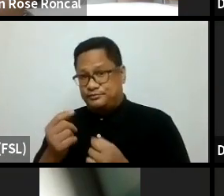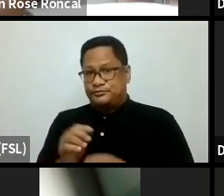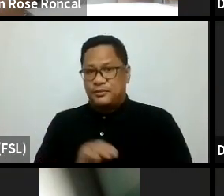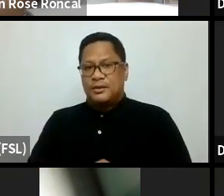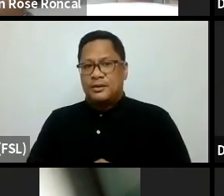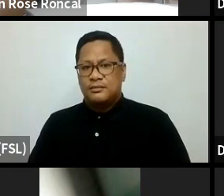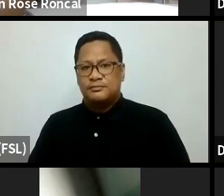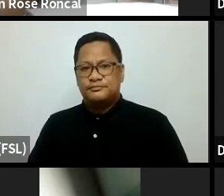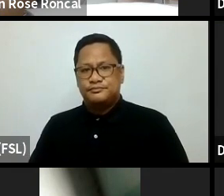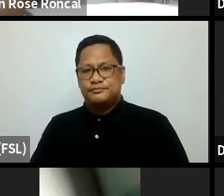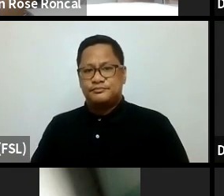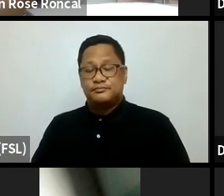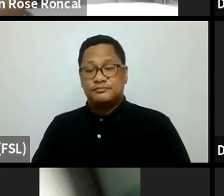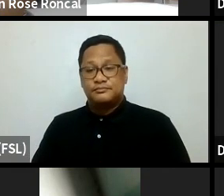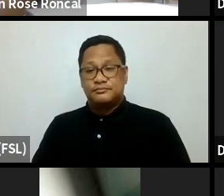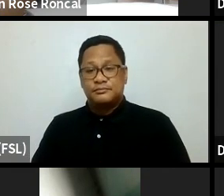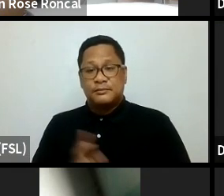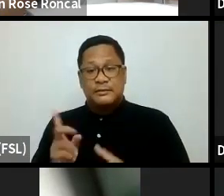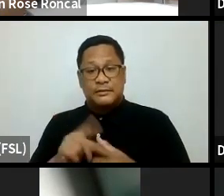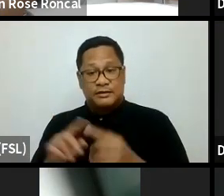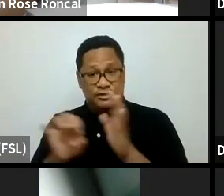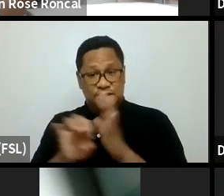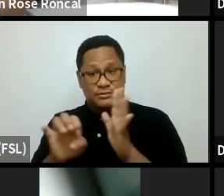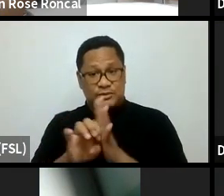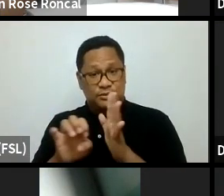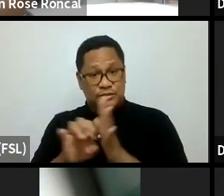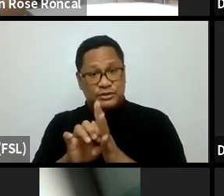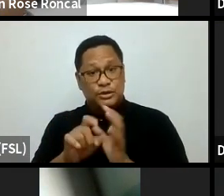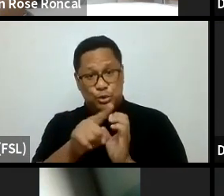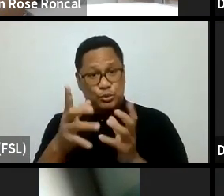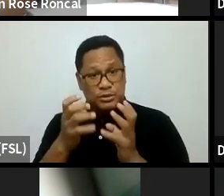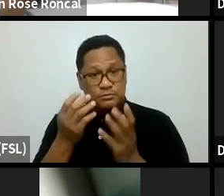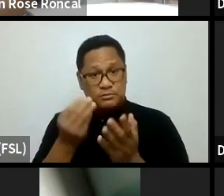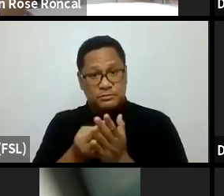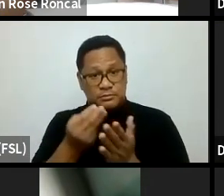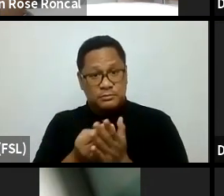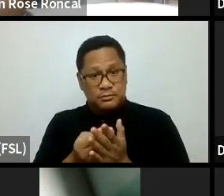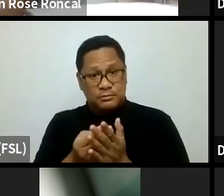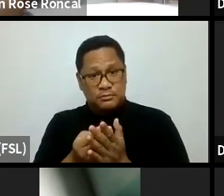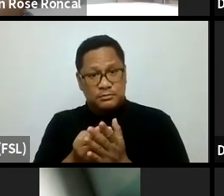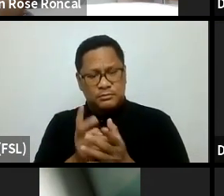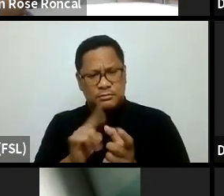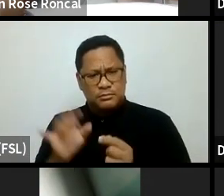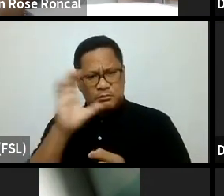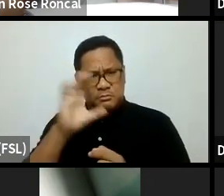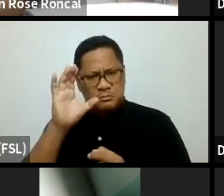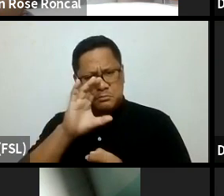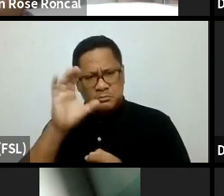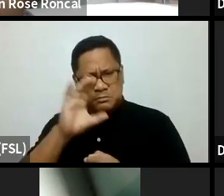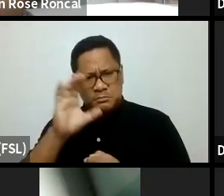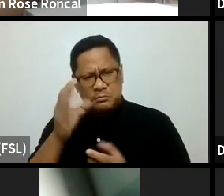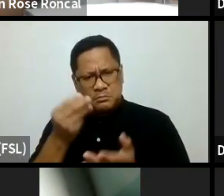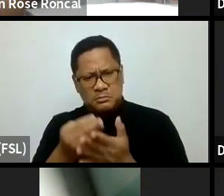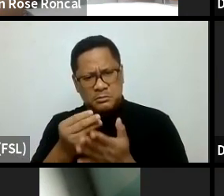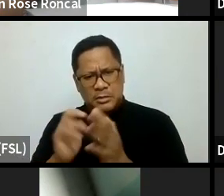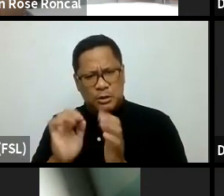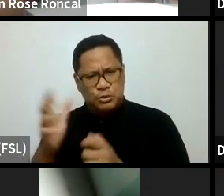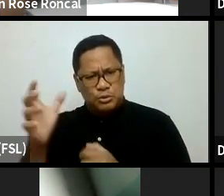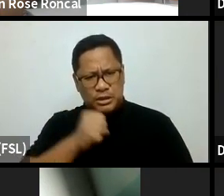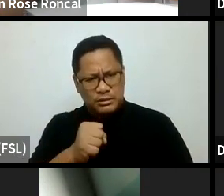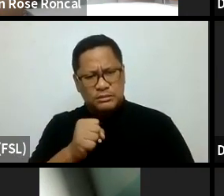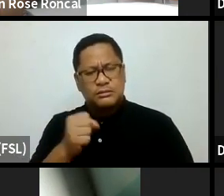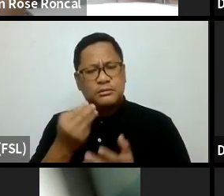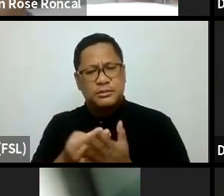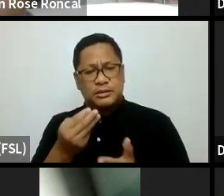And, of course, if we want some money, we have to find a way to get money. We have to find a way to